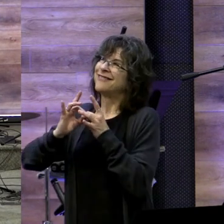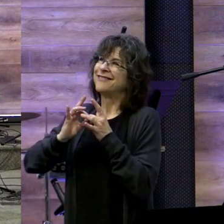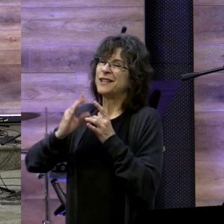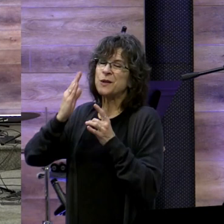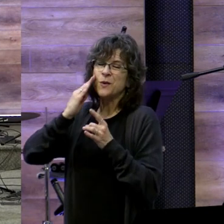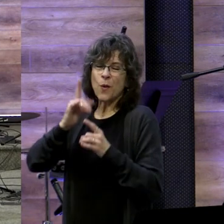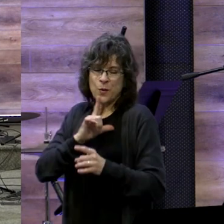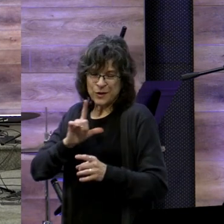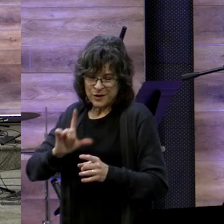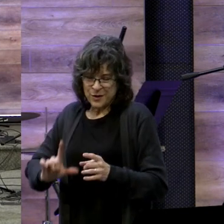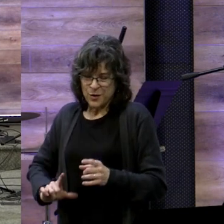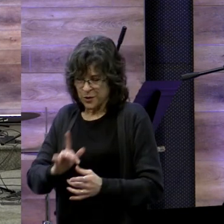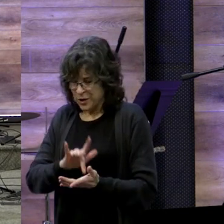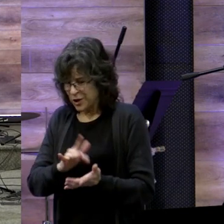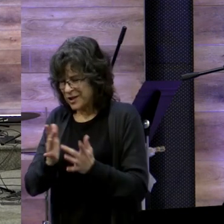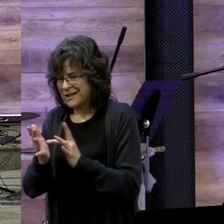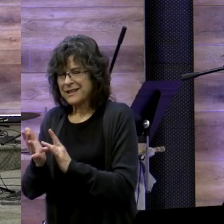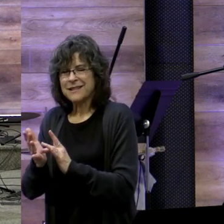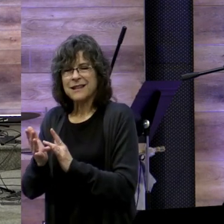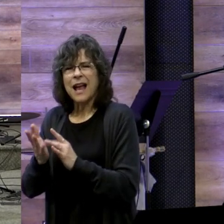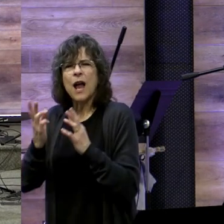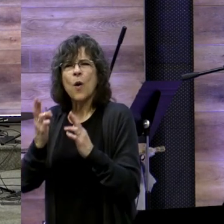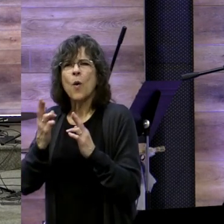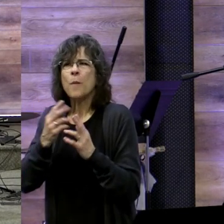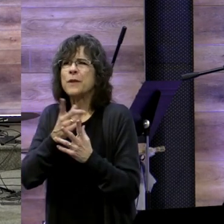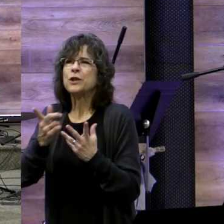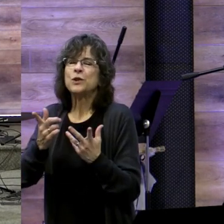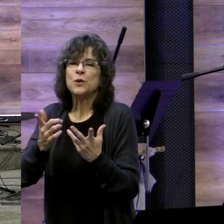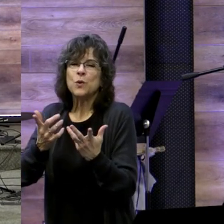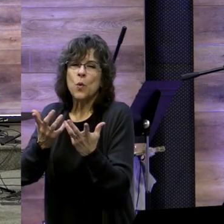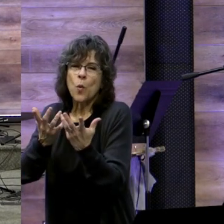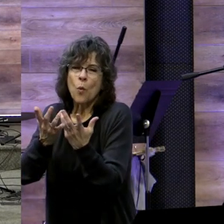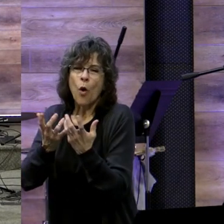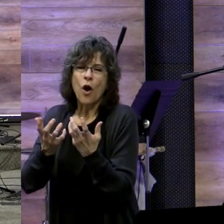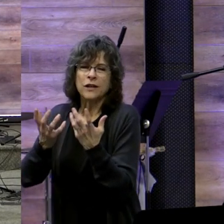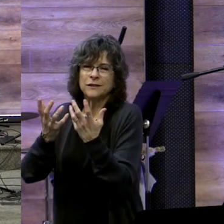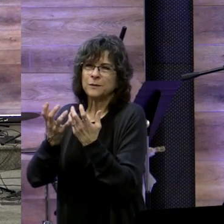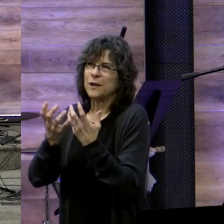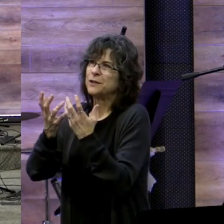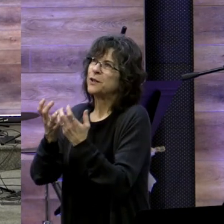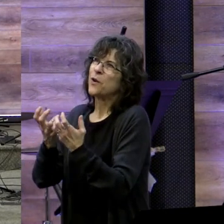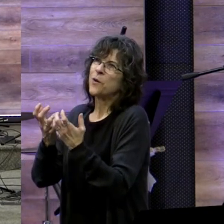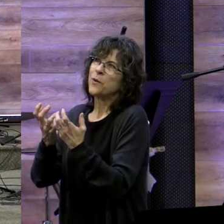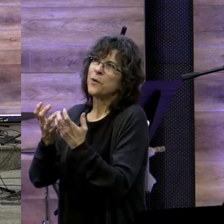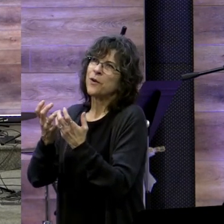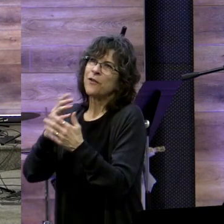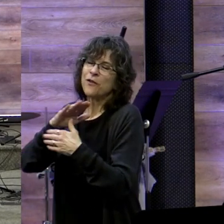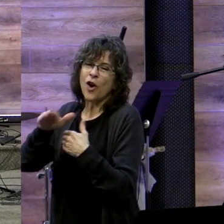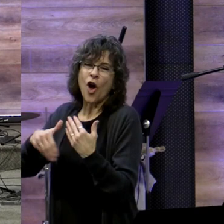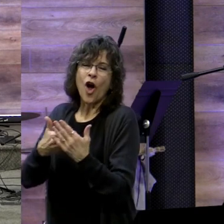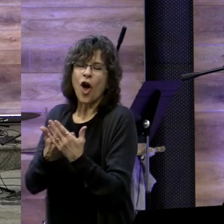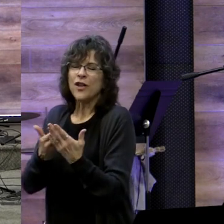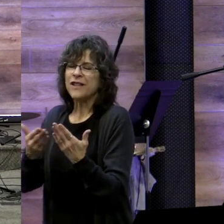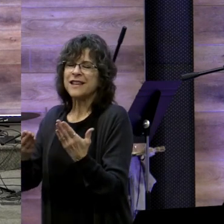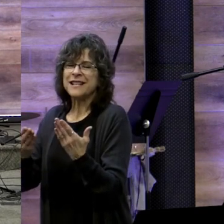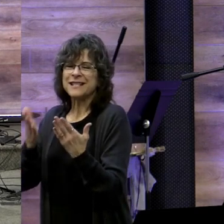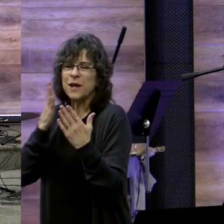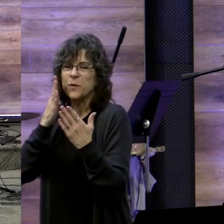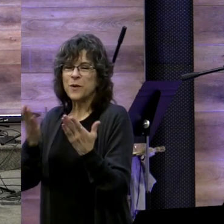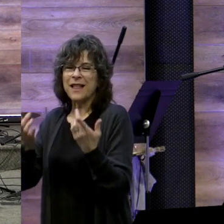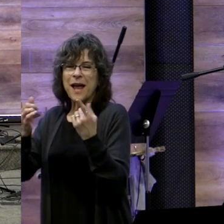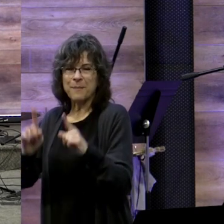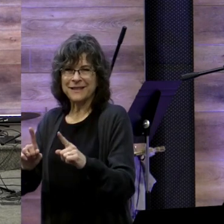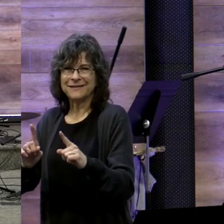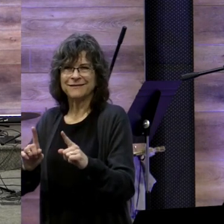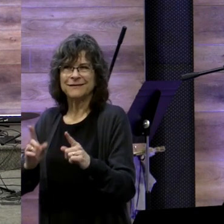hope and longing for all the things that are new to become sight soon. Let's pray.